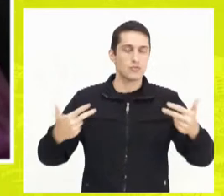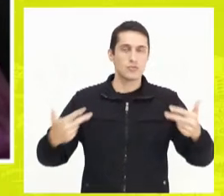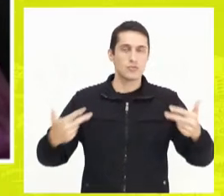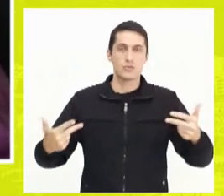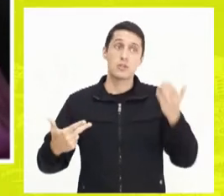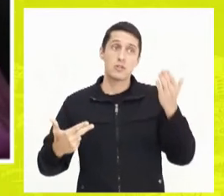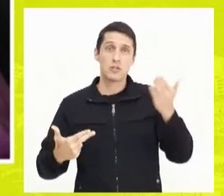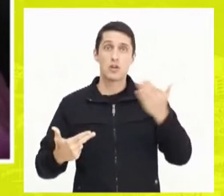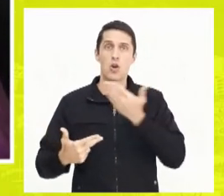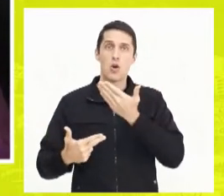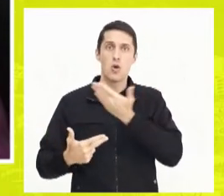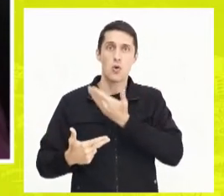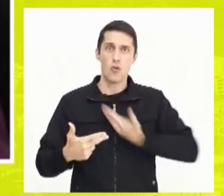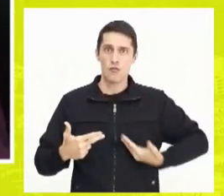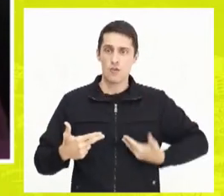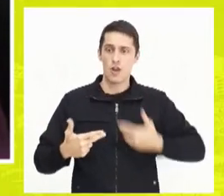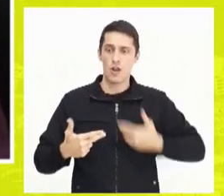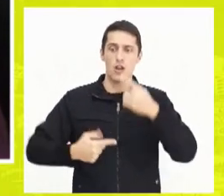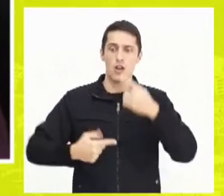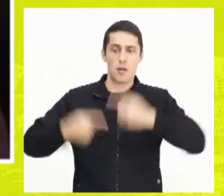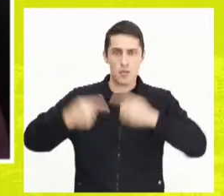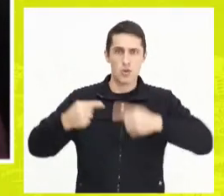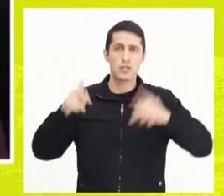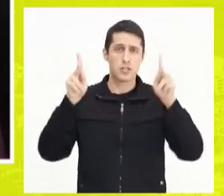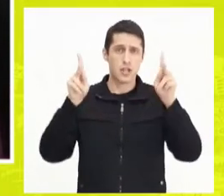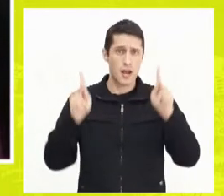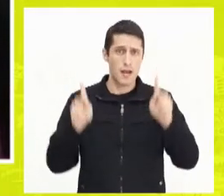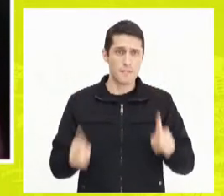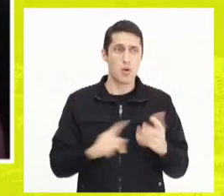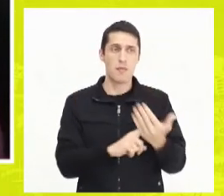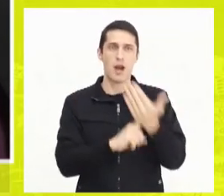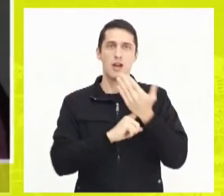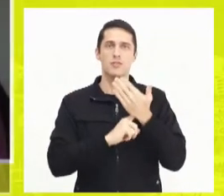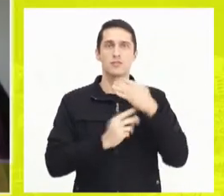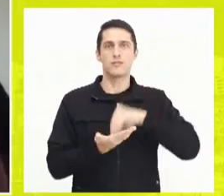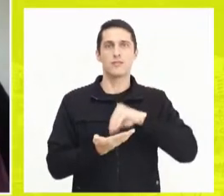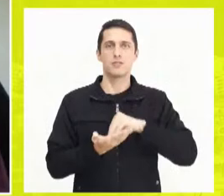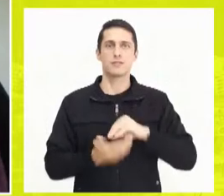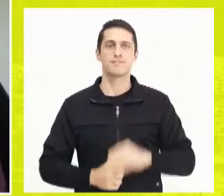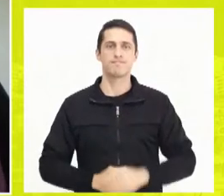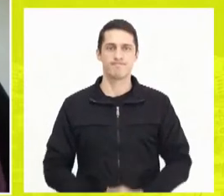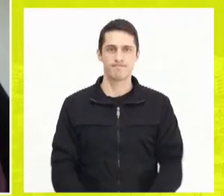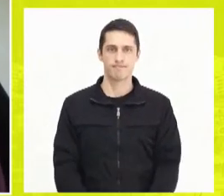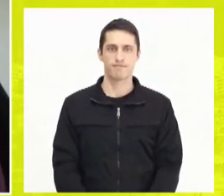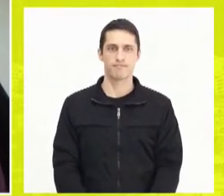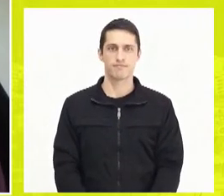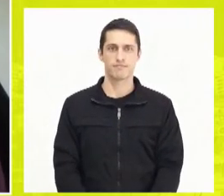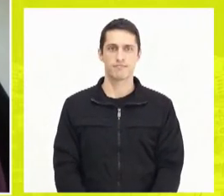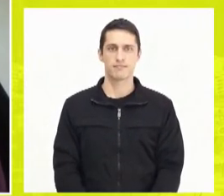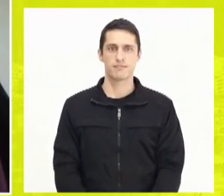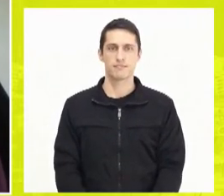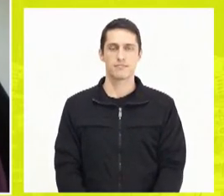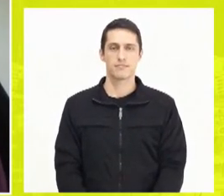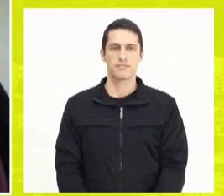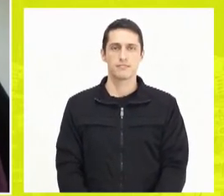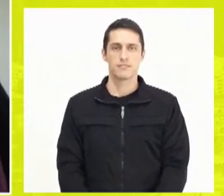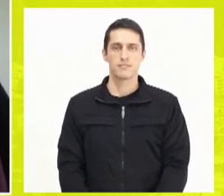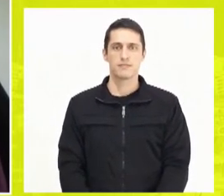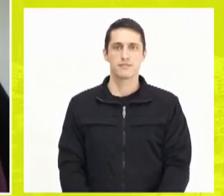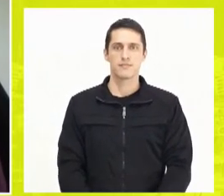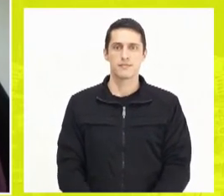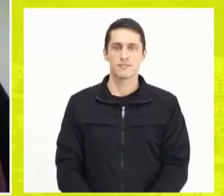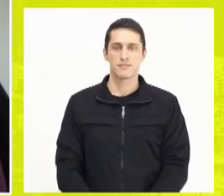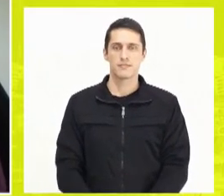immersion there is a lack of resources there is a lack of public uh policies so that makes